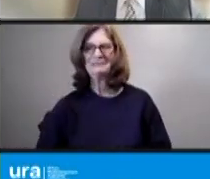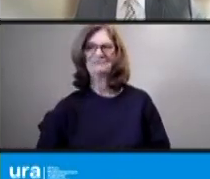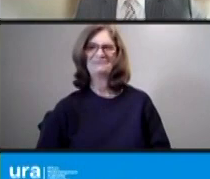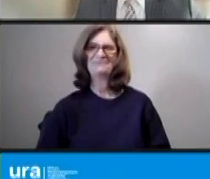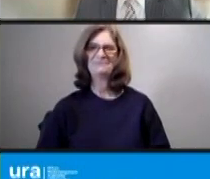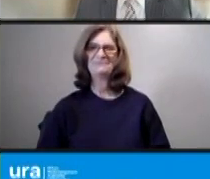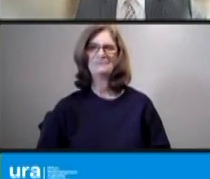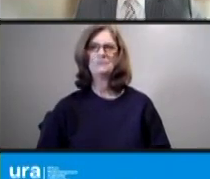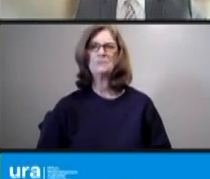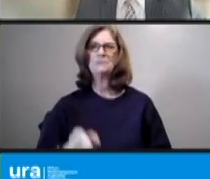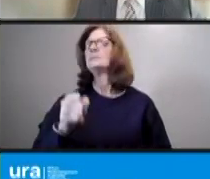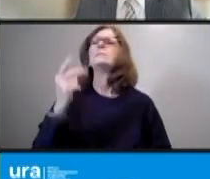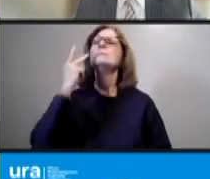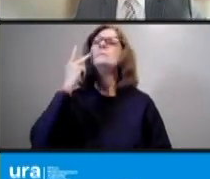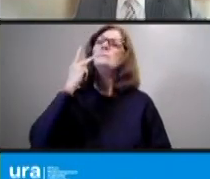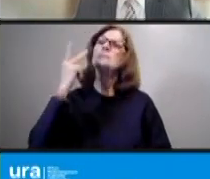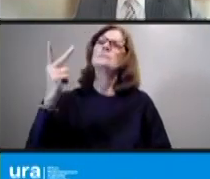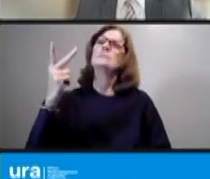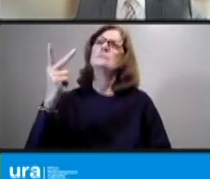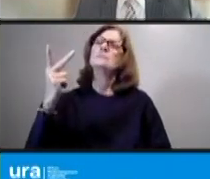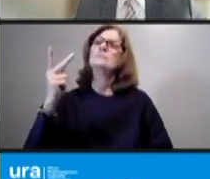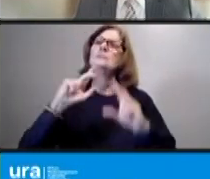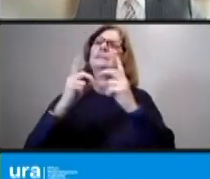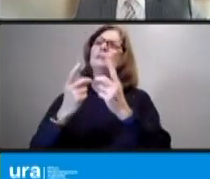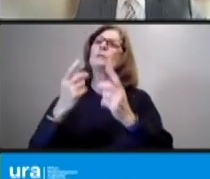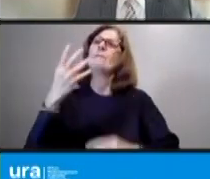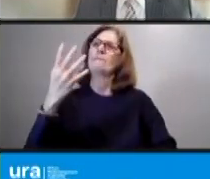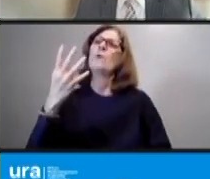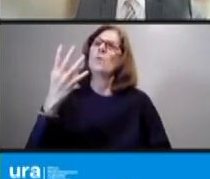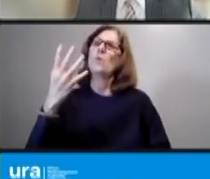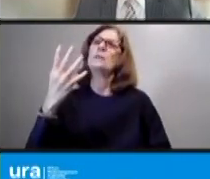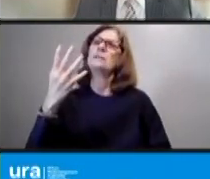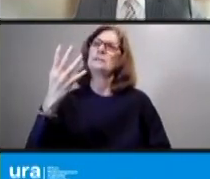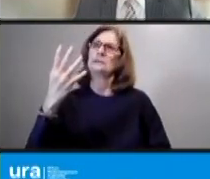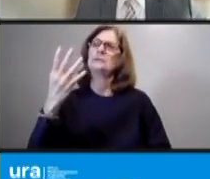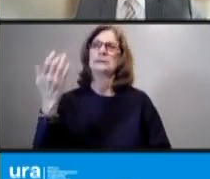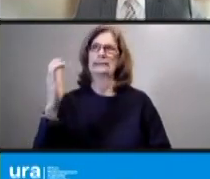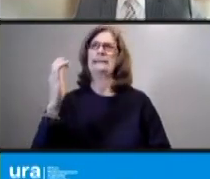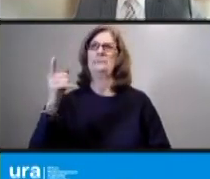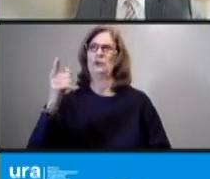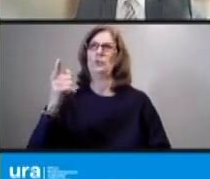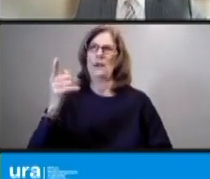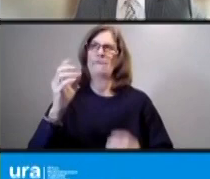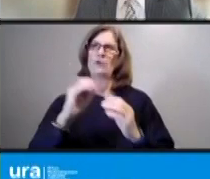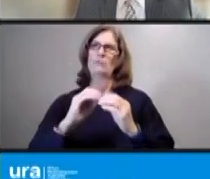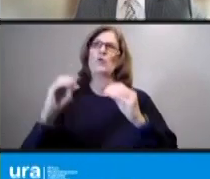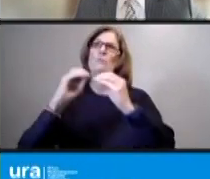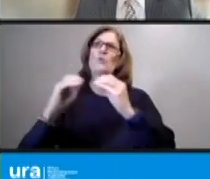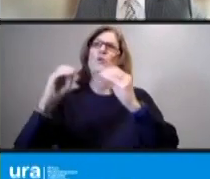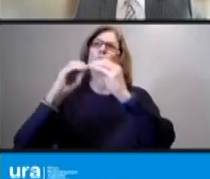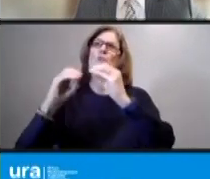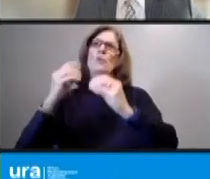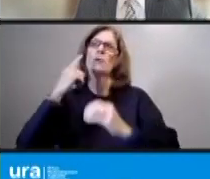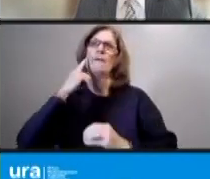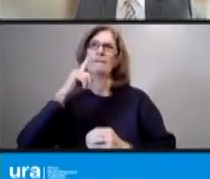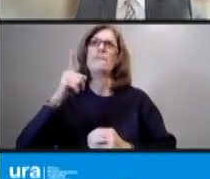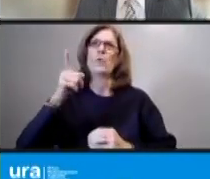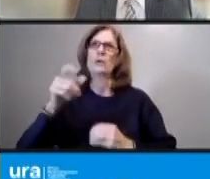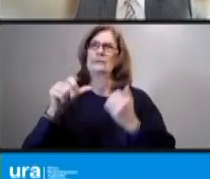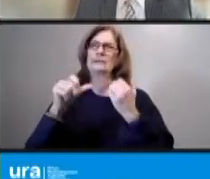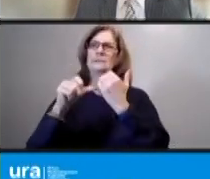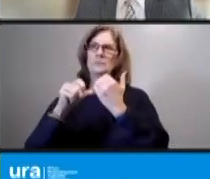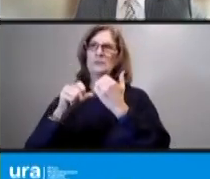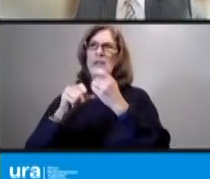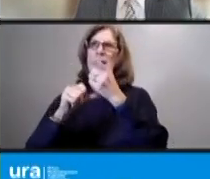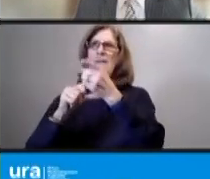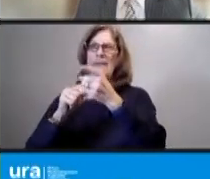See a lot more of District 4 seems to have a bigger slice of the pie for the Home Assistance Fund. That's Councilman Coghill.